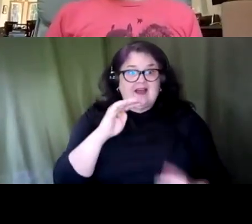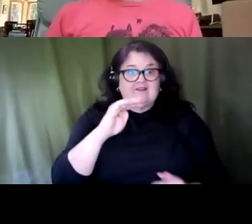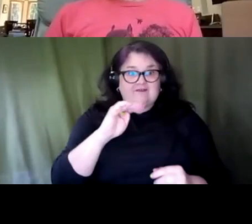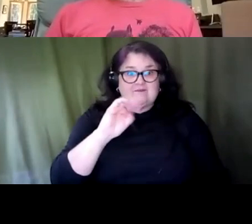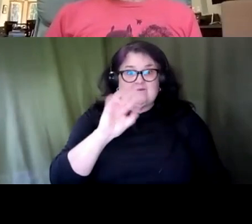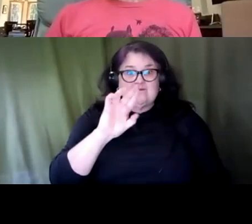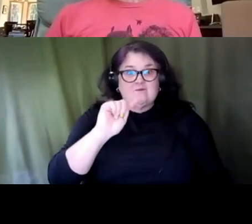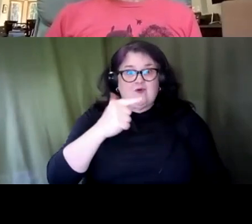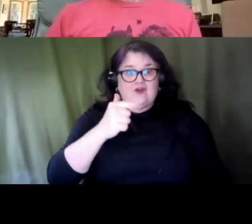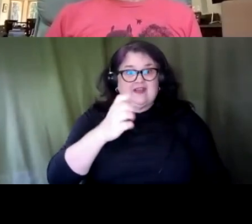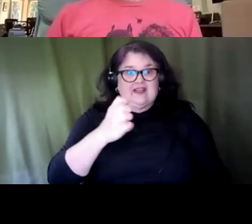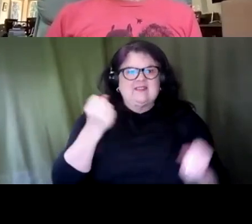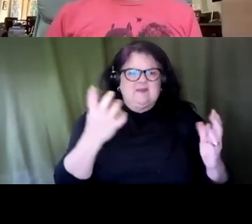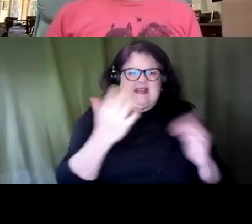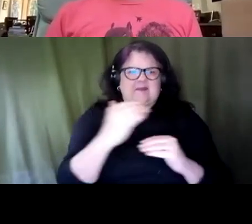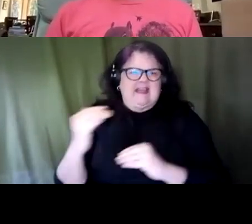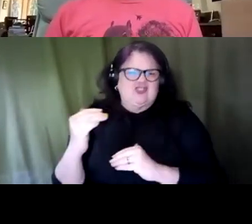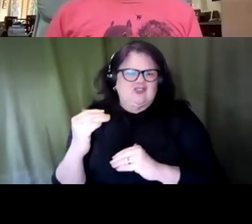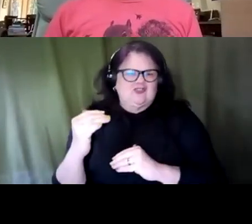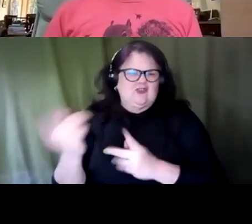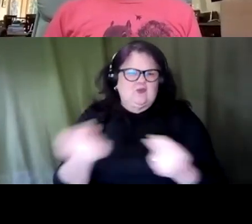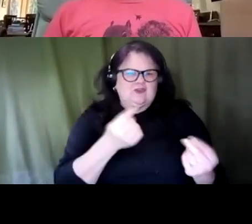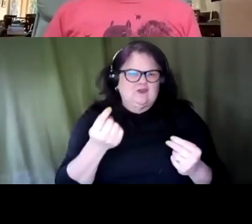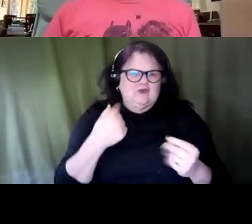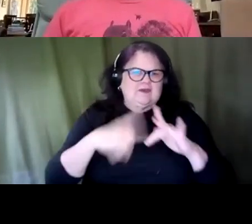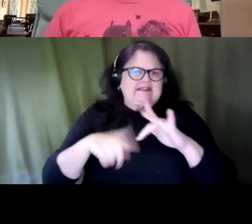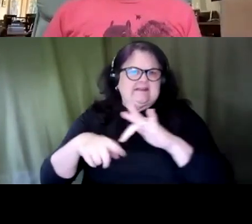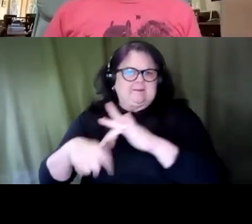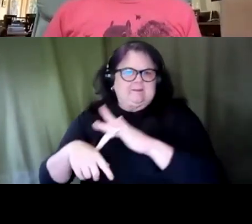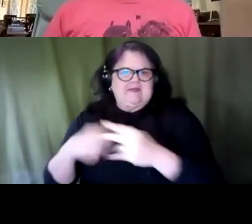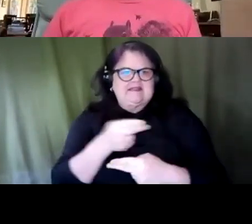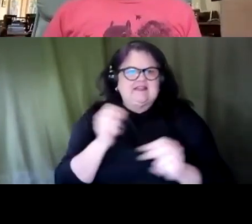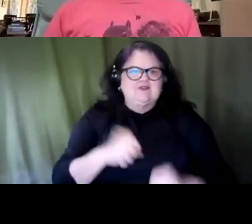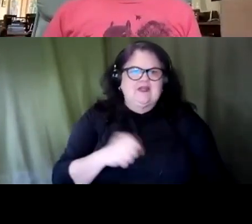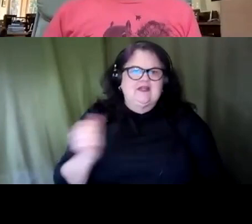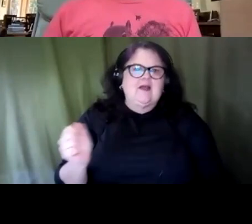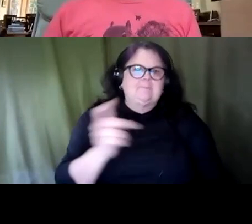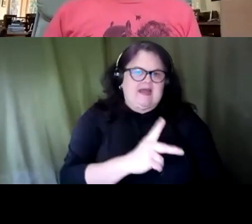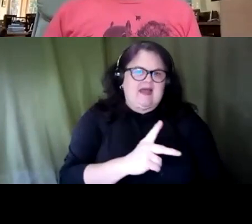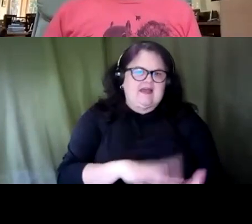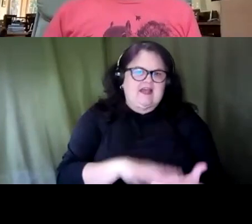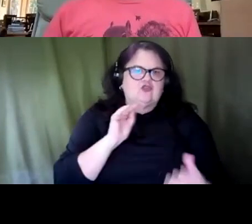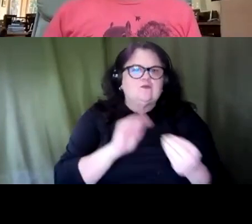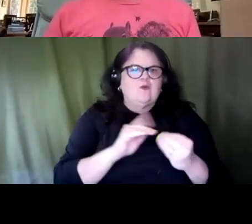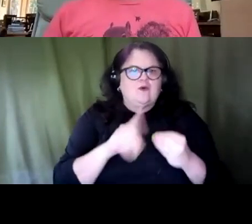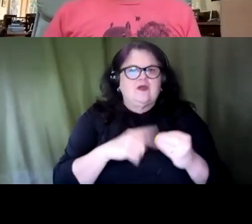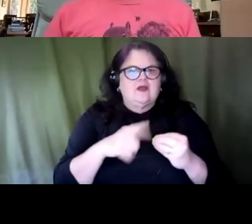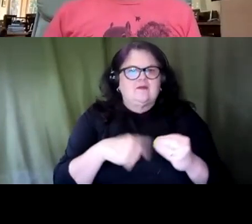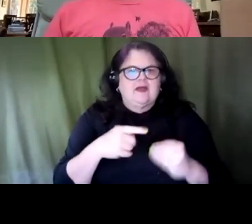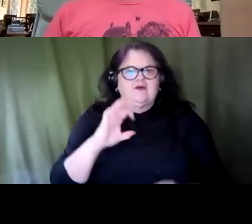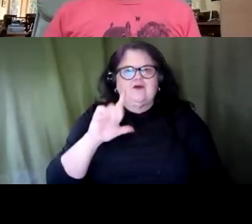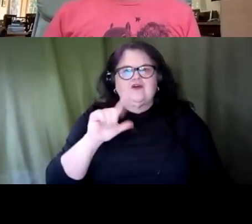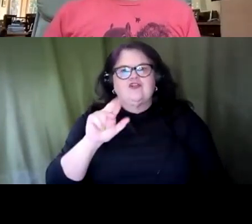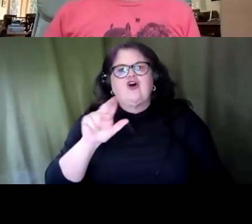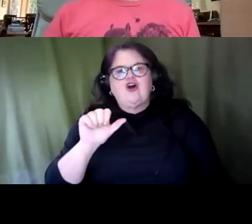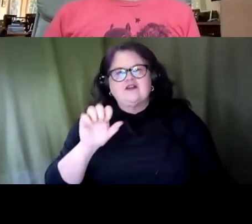of limitations on what you can do with it. I'm going to skip some slides, but you can come back and learn a little bit more about the kinds of clauses that are in